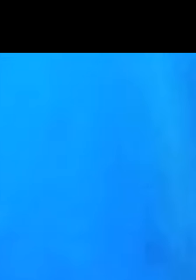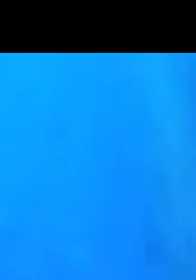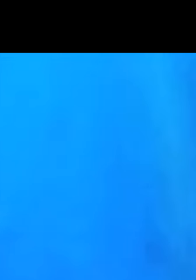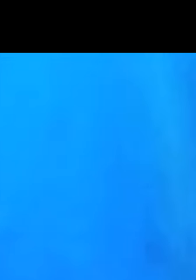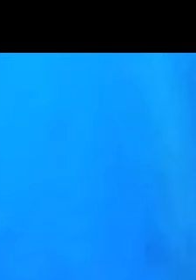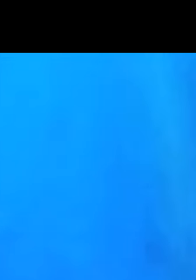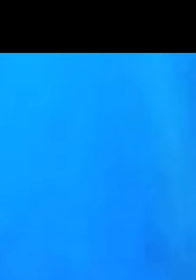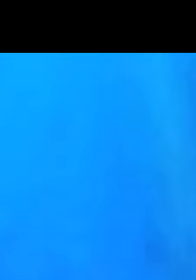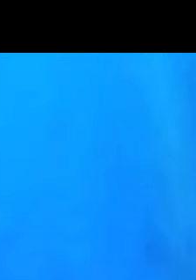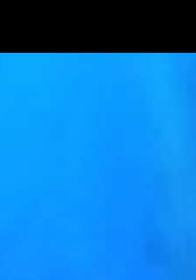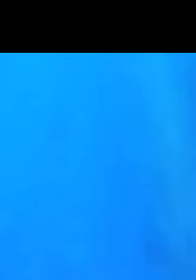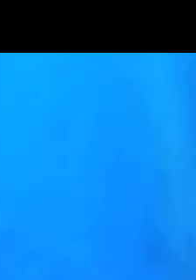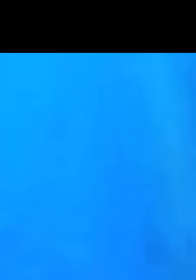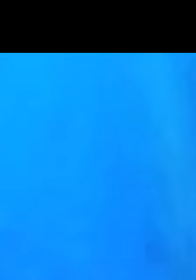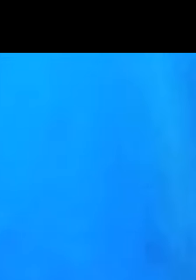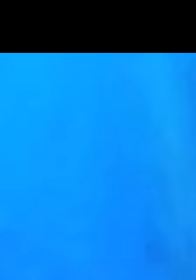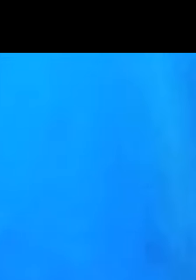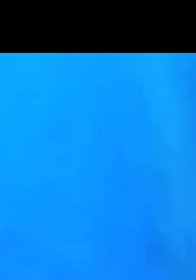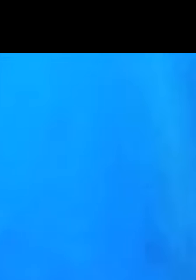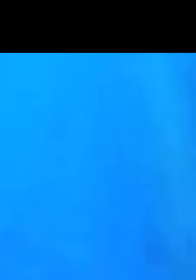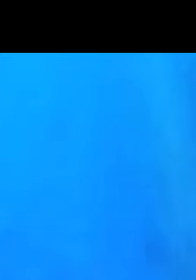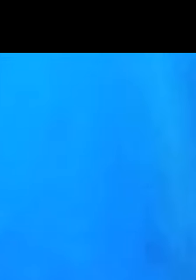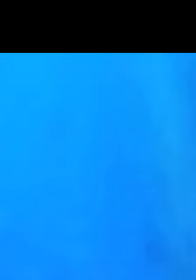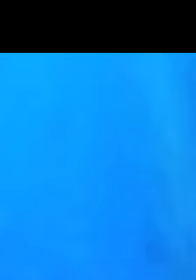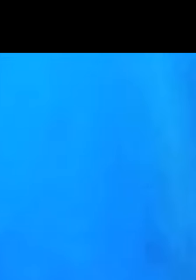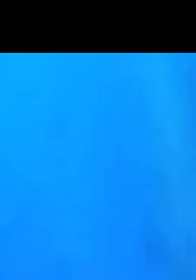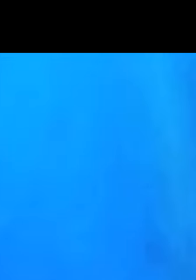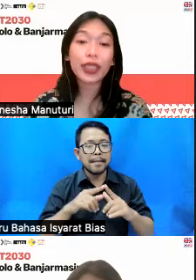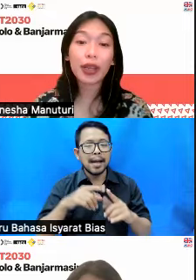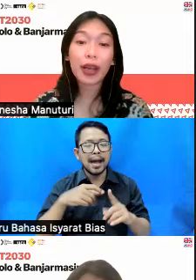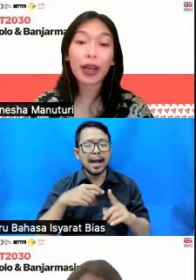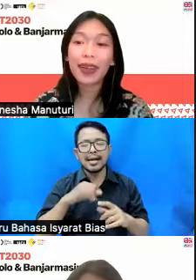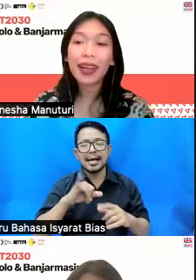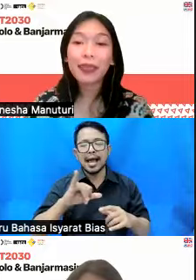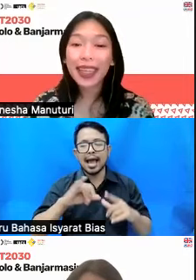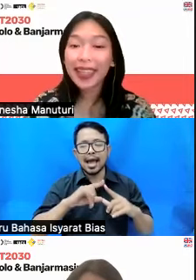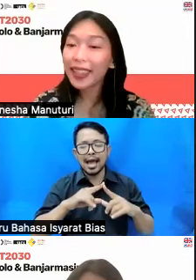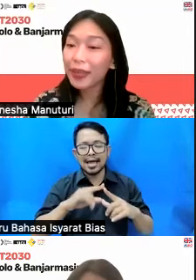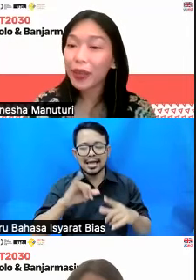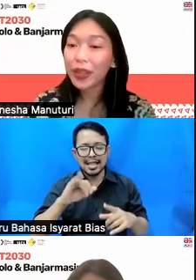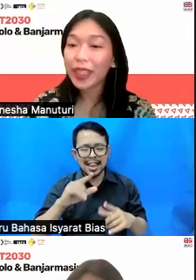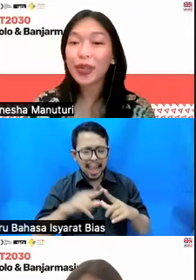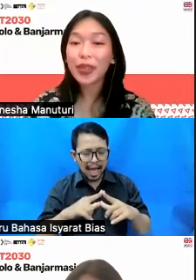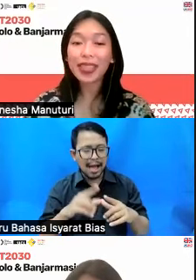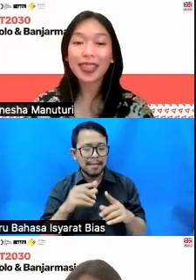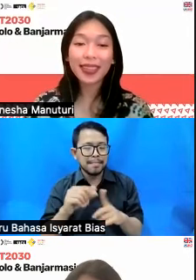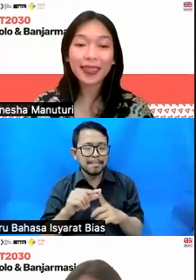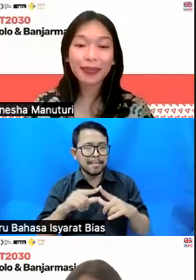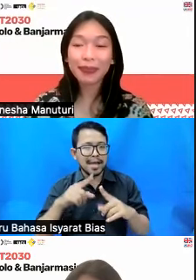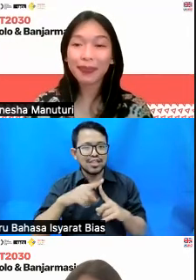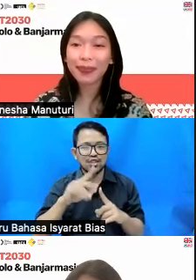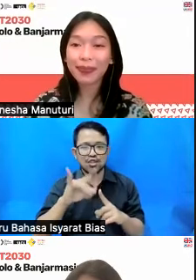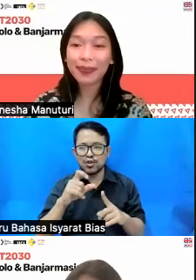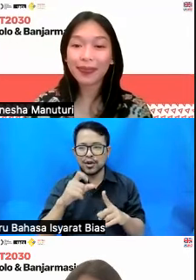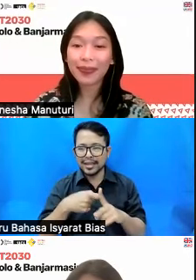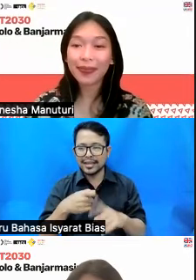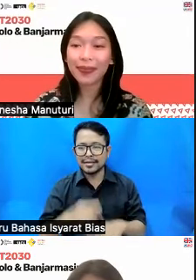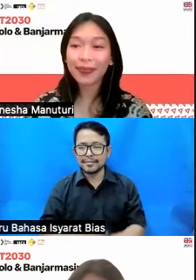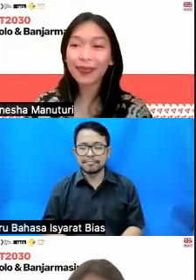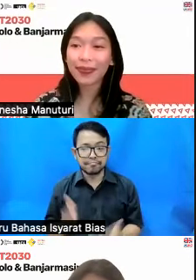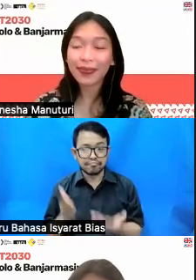infrastructure research, which will be delivered by Michaela Patrick from Global Disability Innovation Hub. Michaela, the floor is yours.